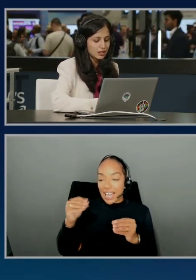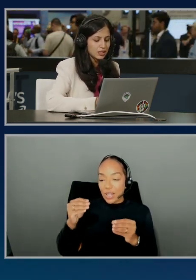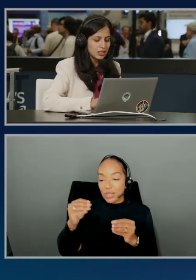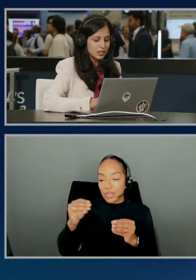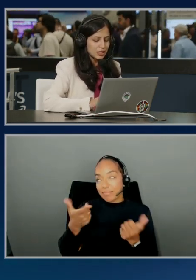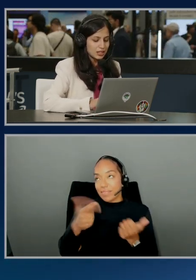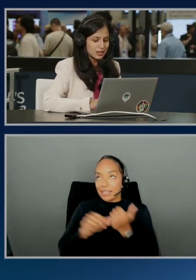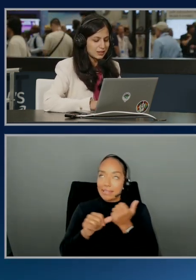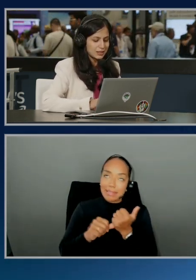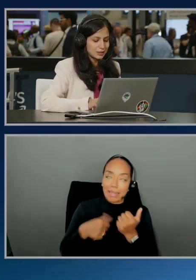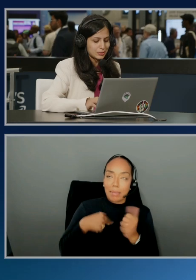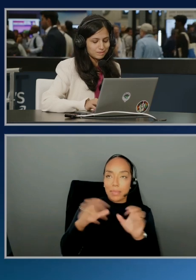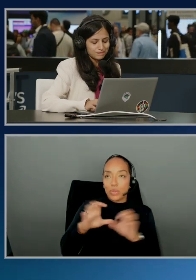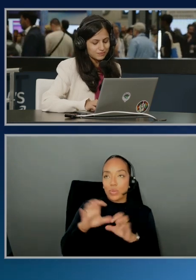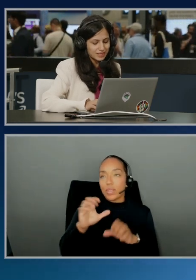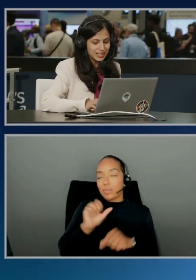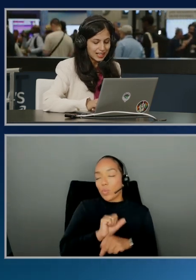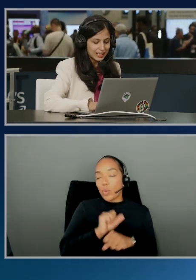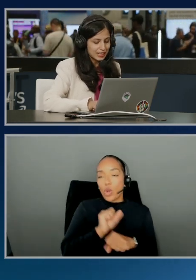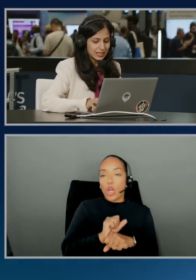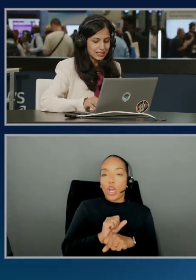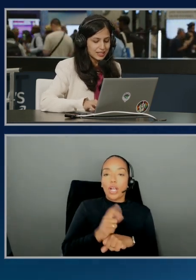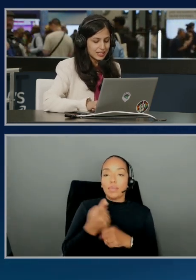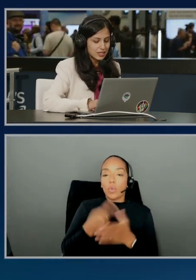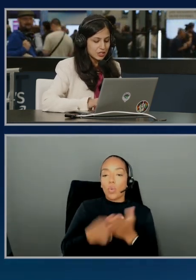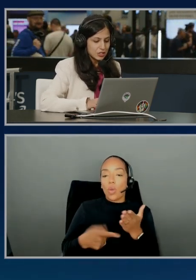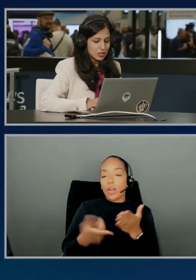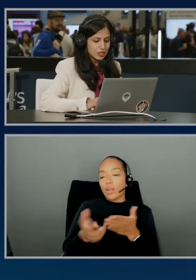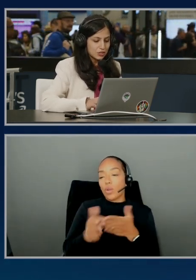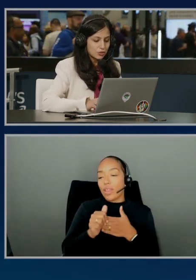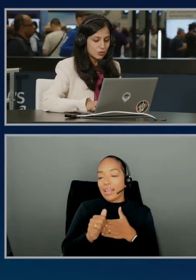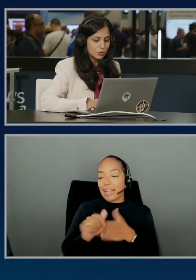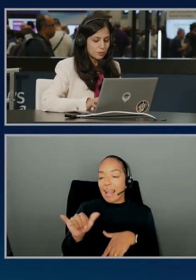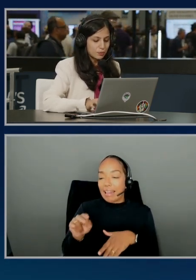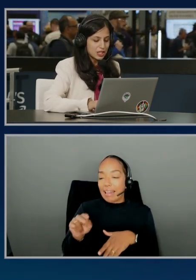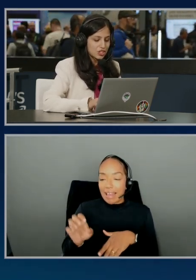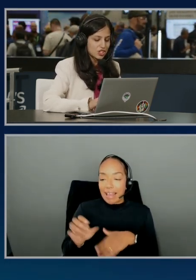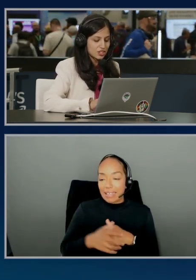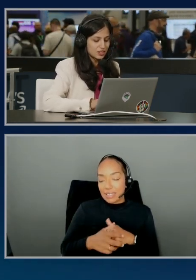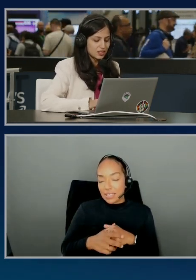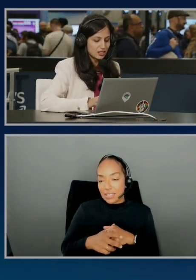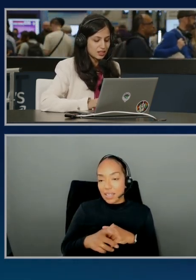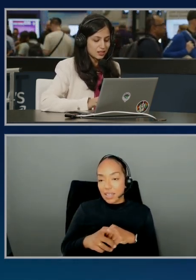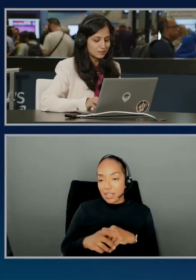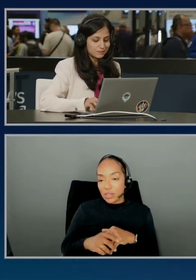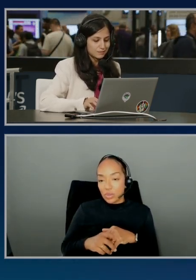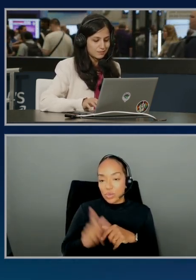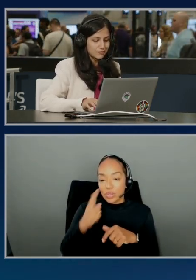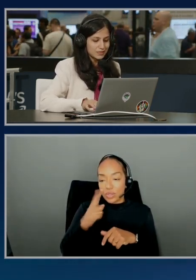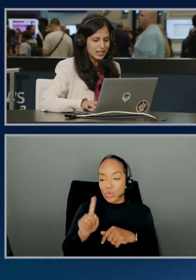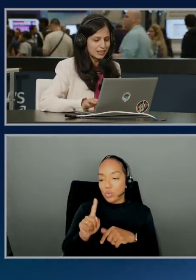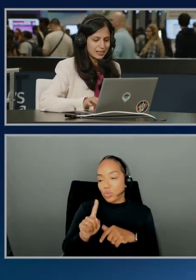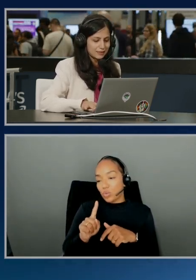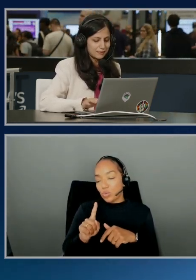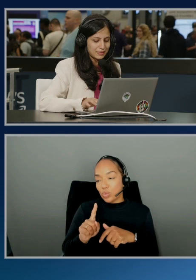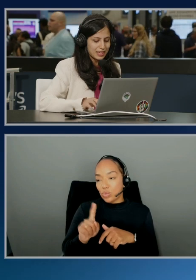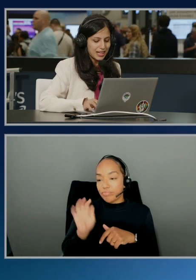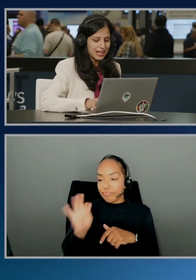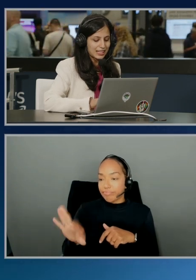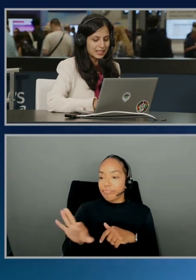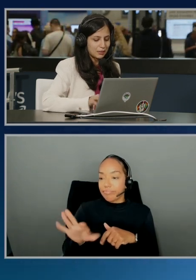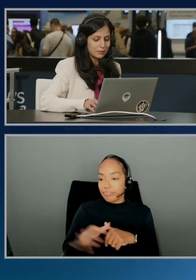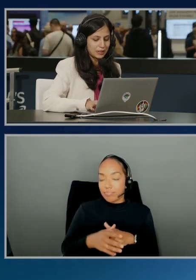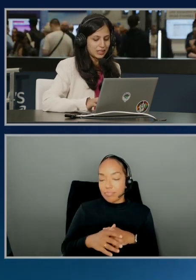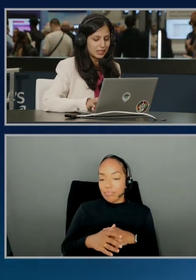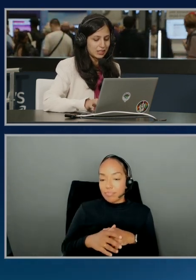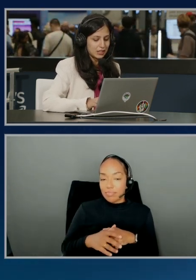are the guidelines to pitch and